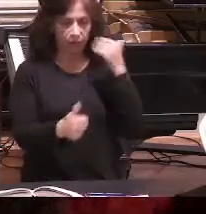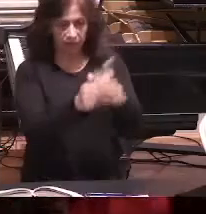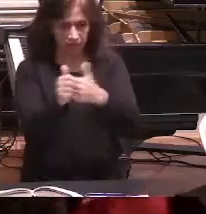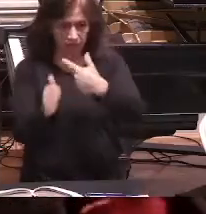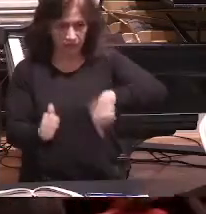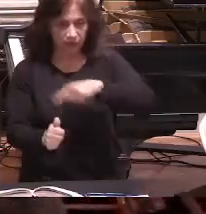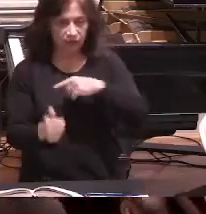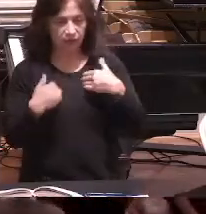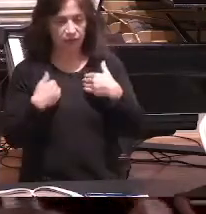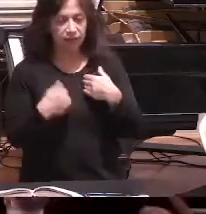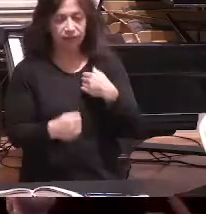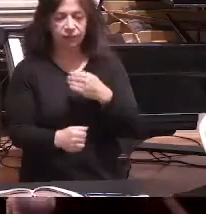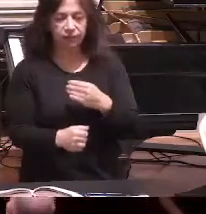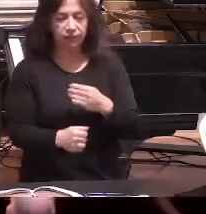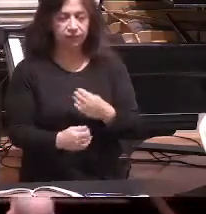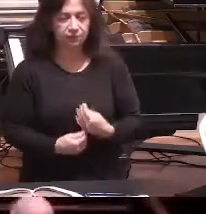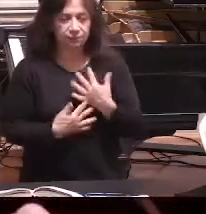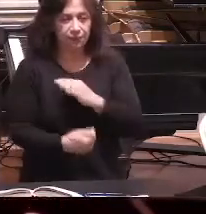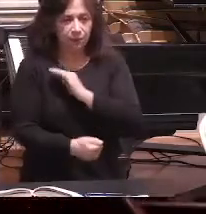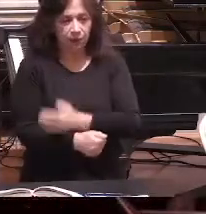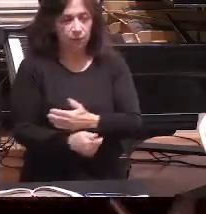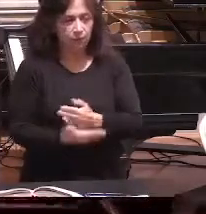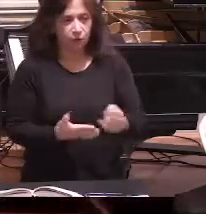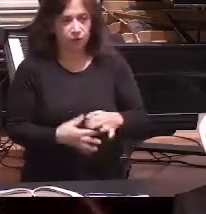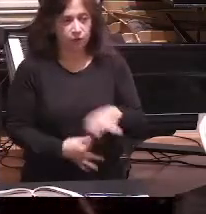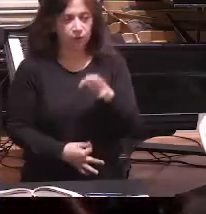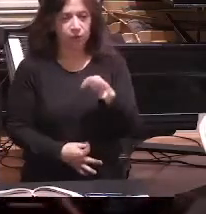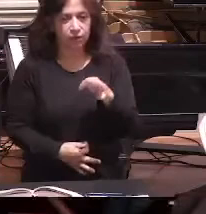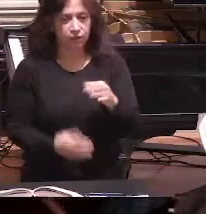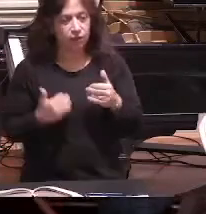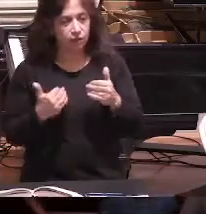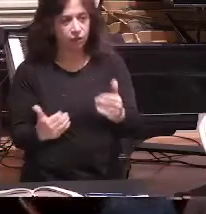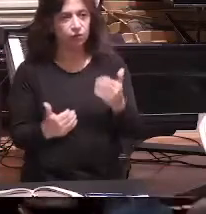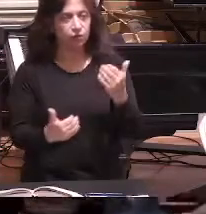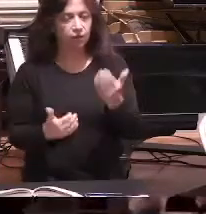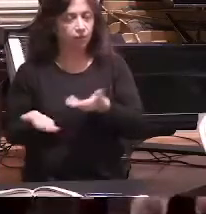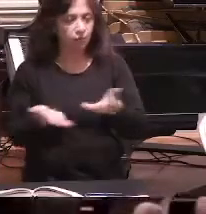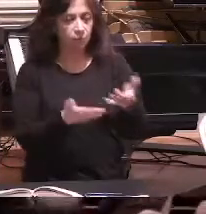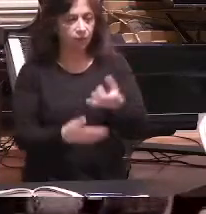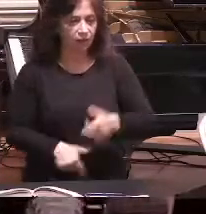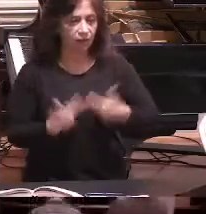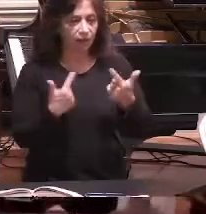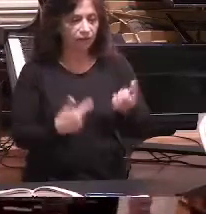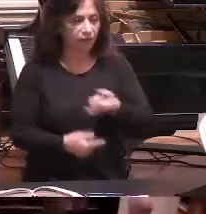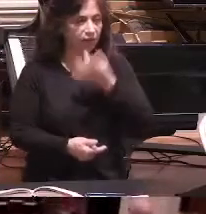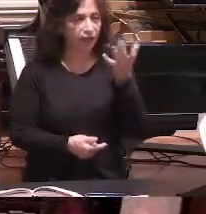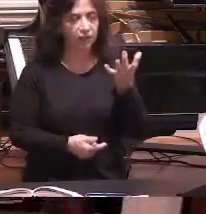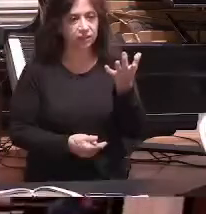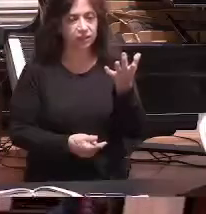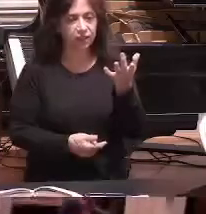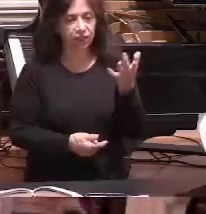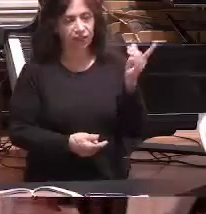is empowered with the Spirit to go forth and to bring life and light